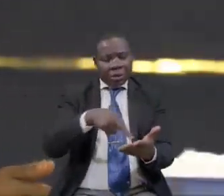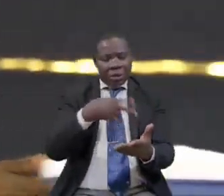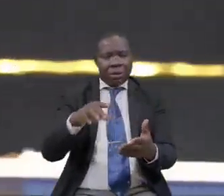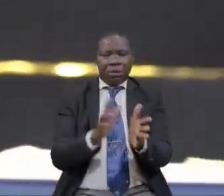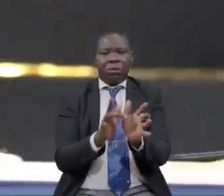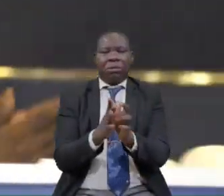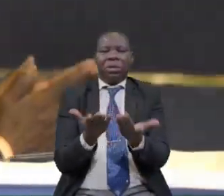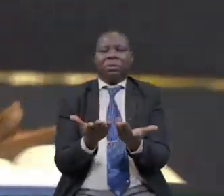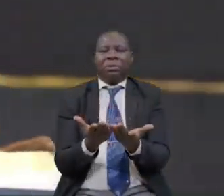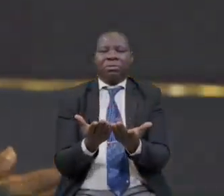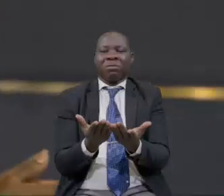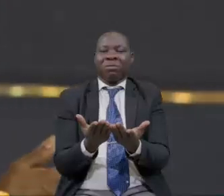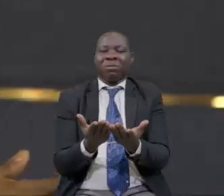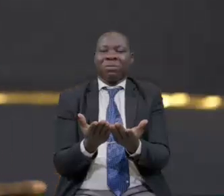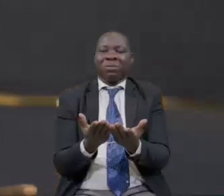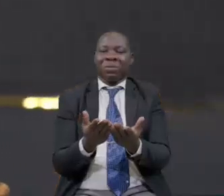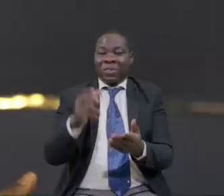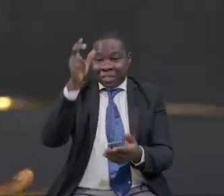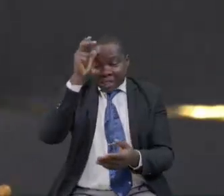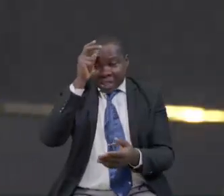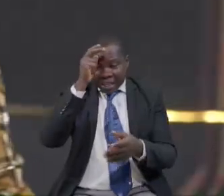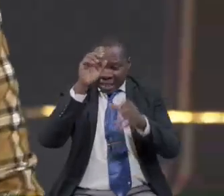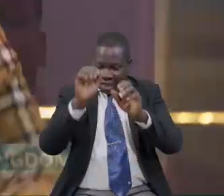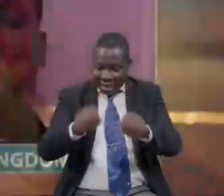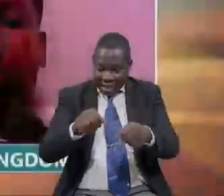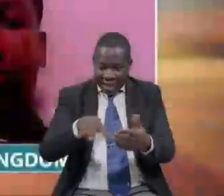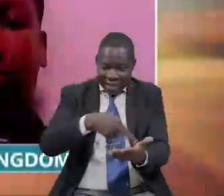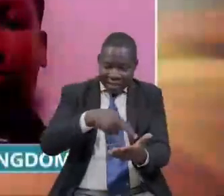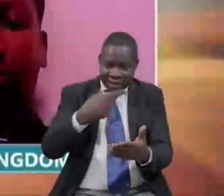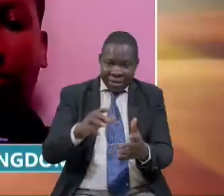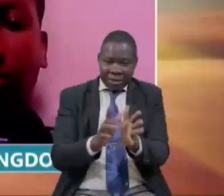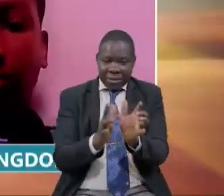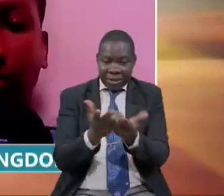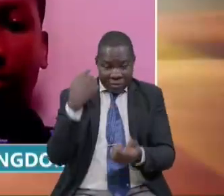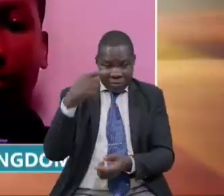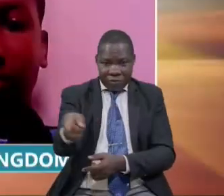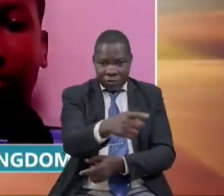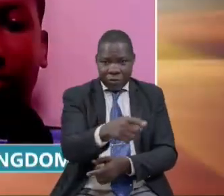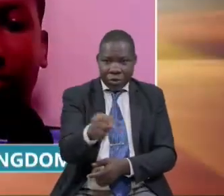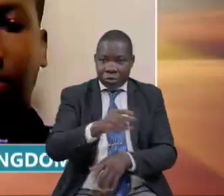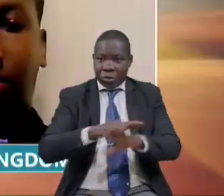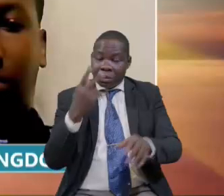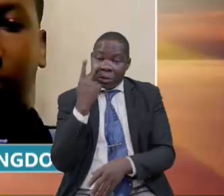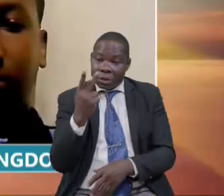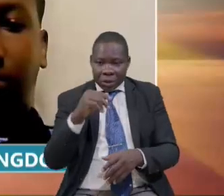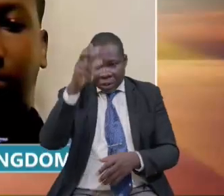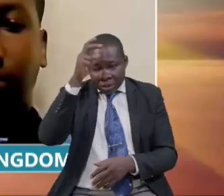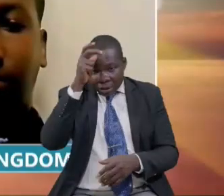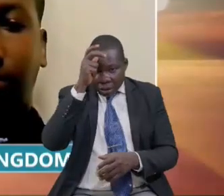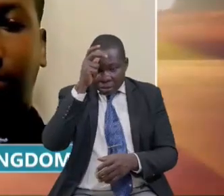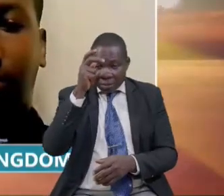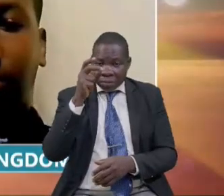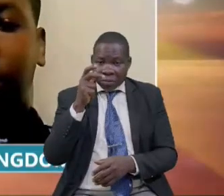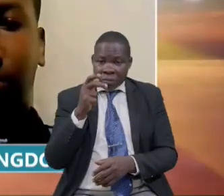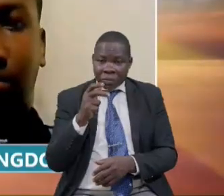Satan can quote the Bible for you. You may not see Satan directly. A messenger